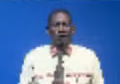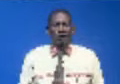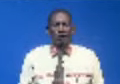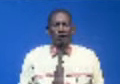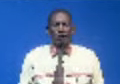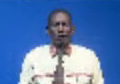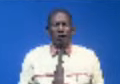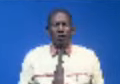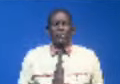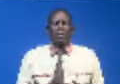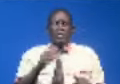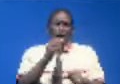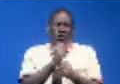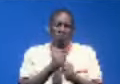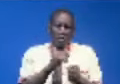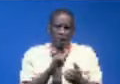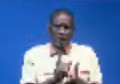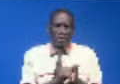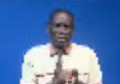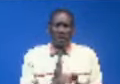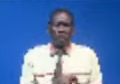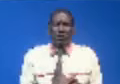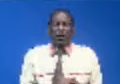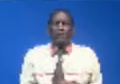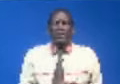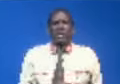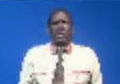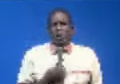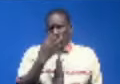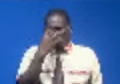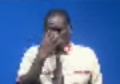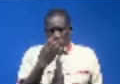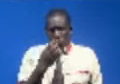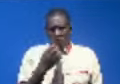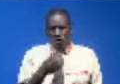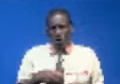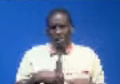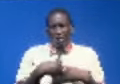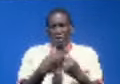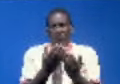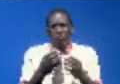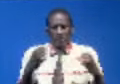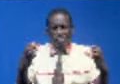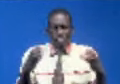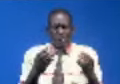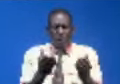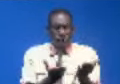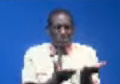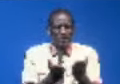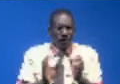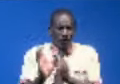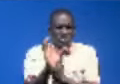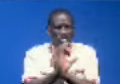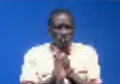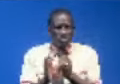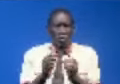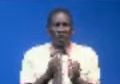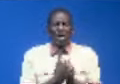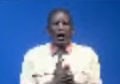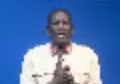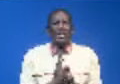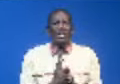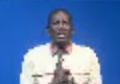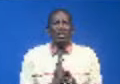In so doing, he put the party at the service of the country. He responded to the